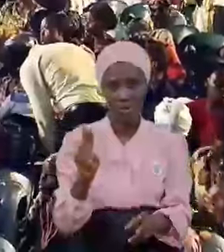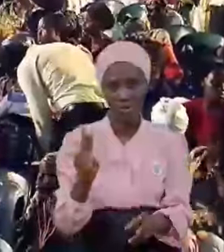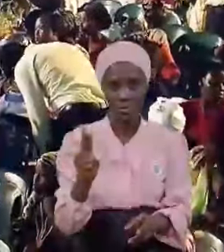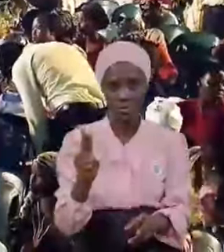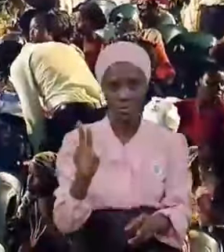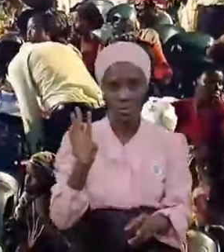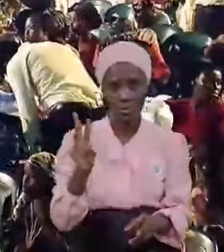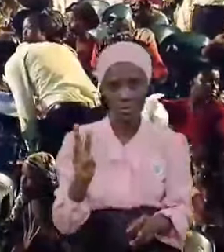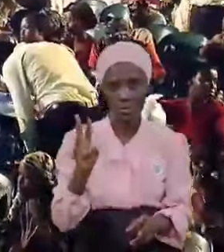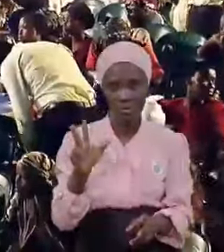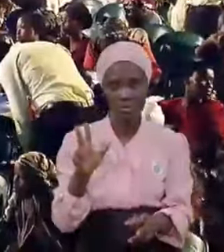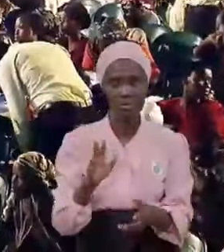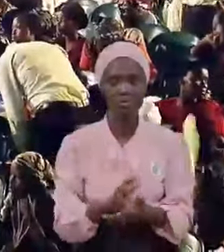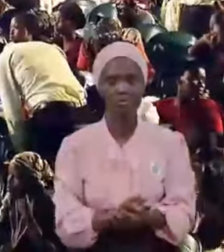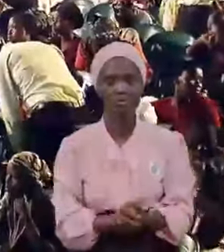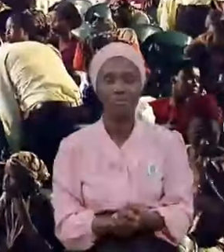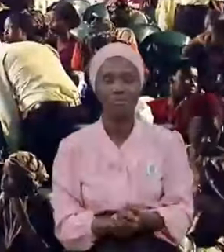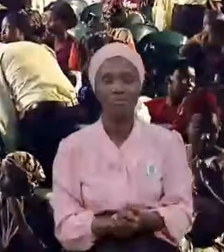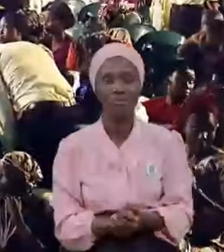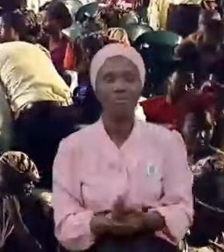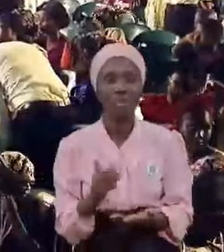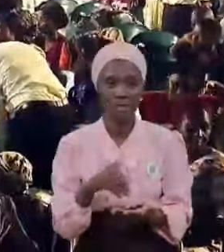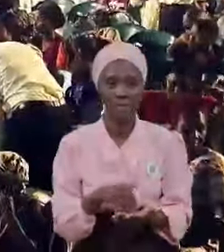+234 915 444 9263. I repeat,